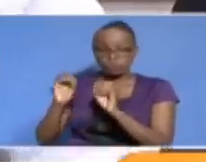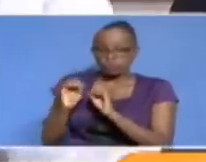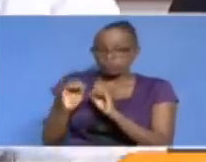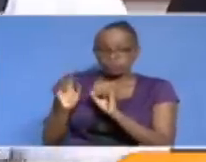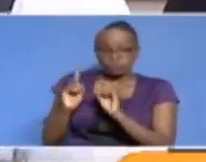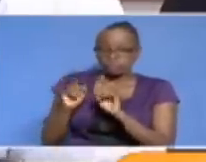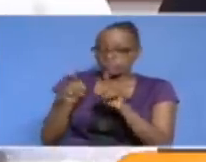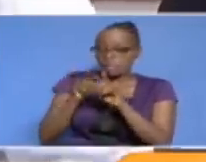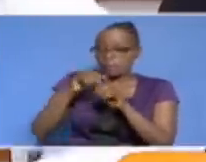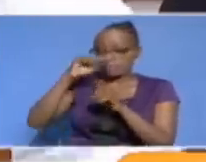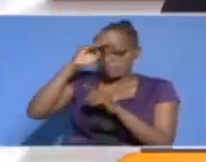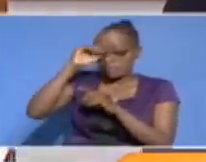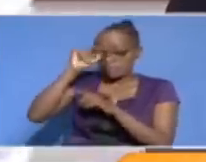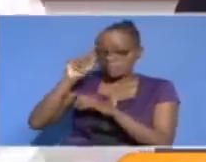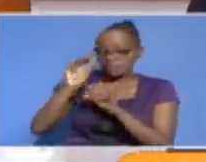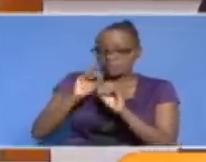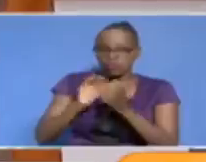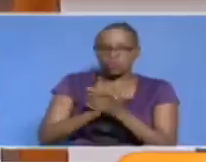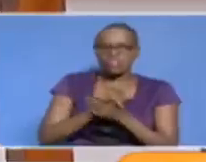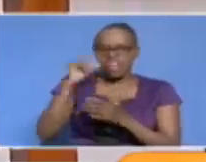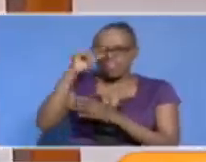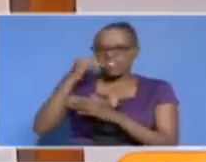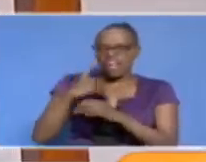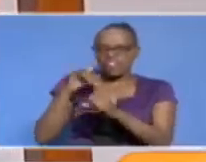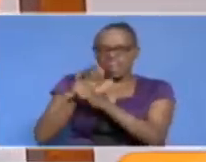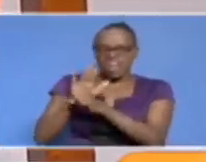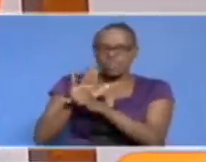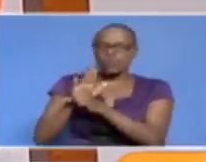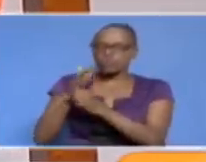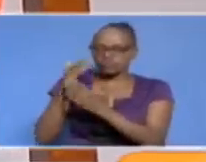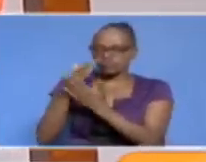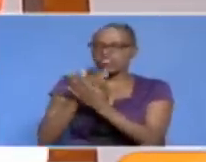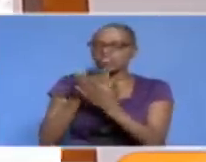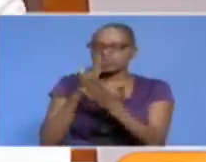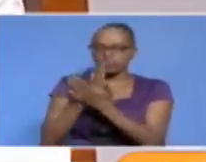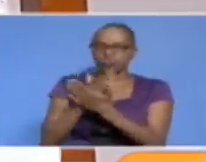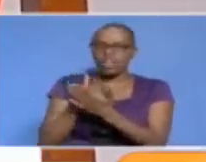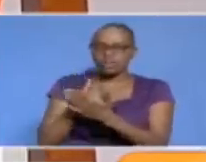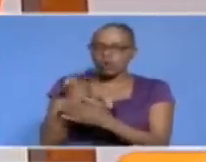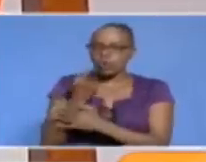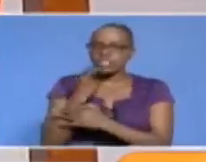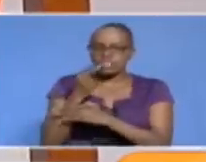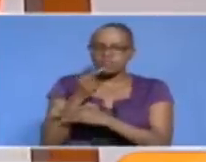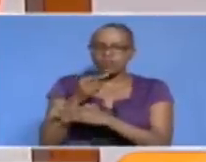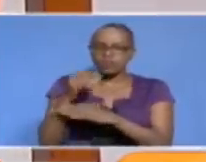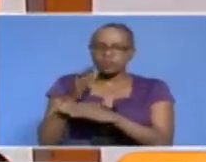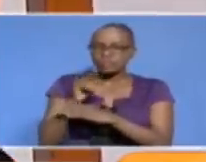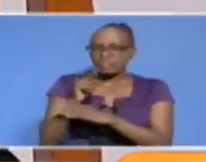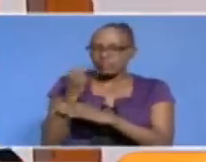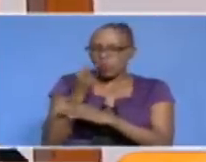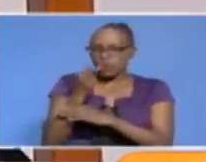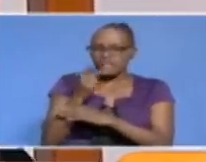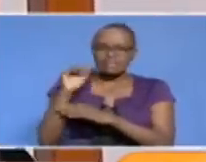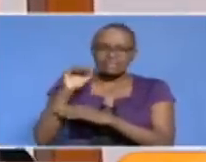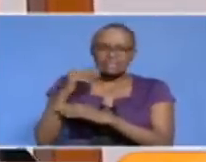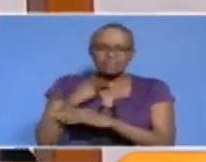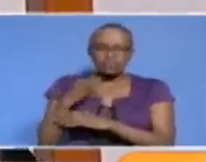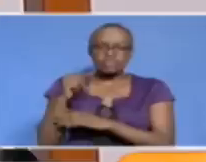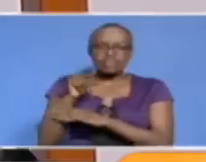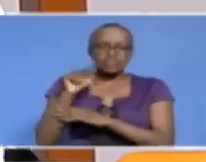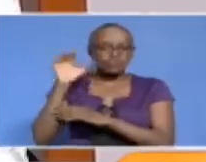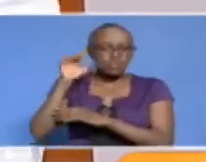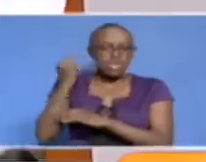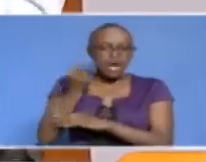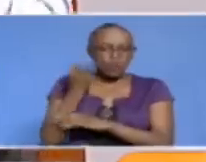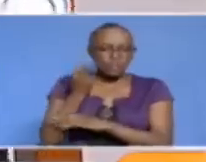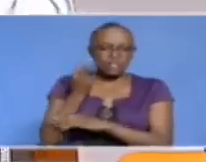certainly not Citizen Television. Governor, I know you have a lot of facts over there on the table, but let me just play this one sound bite for you. E moja tu, to skiza tu